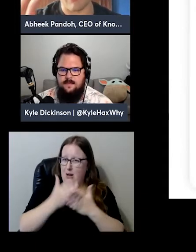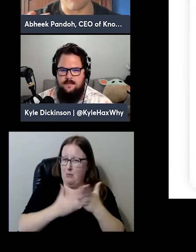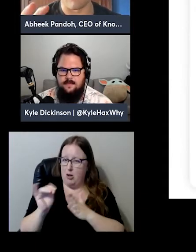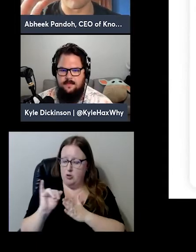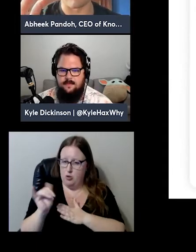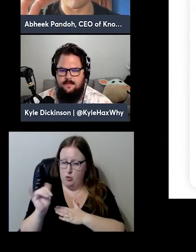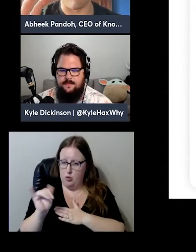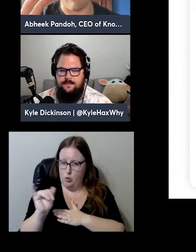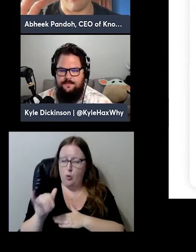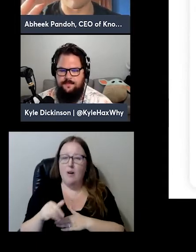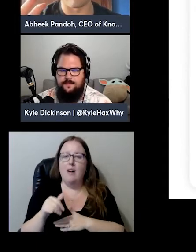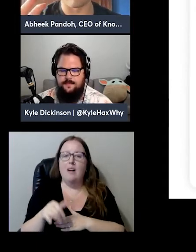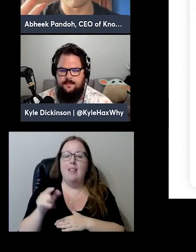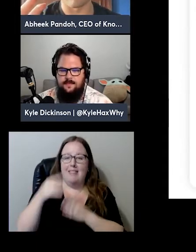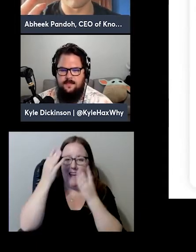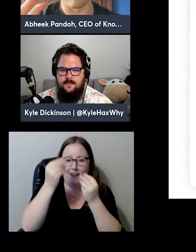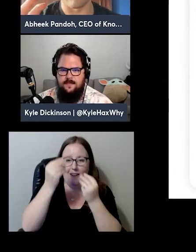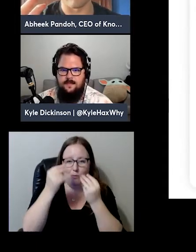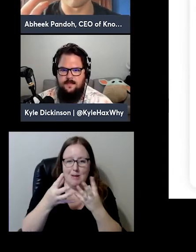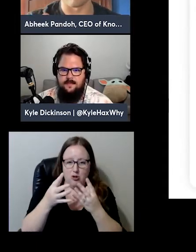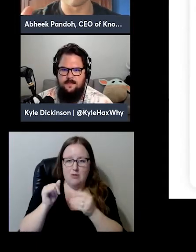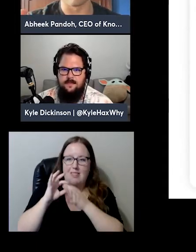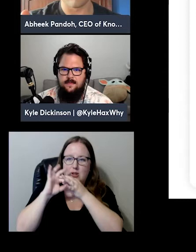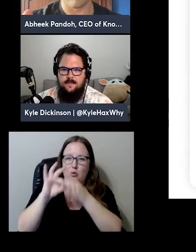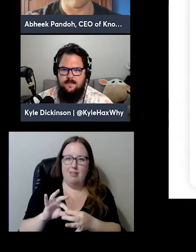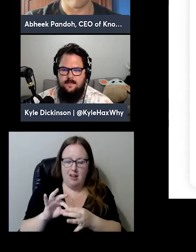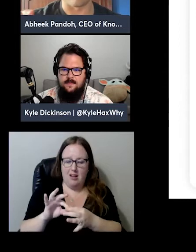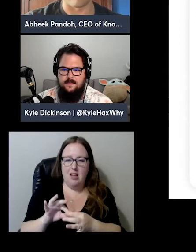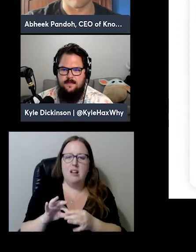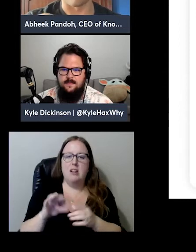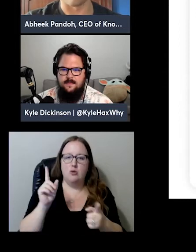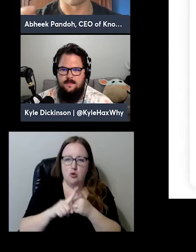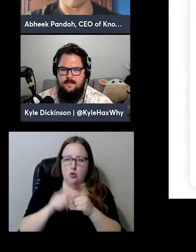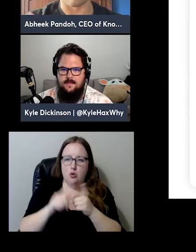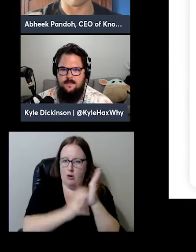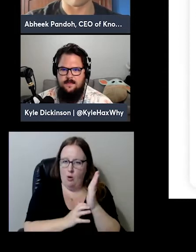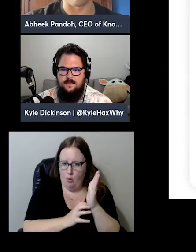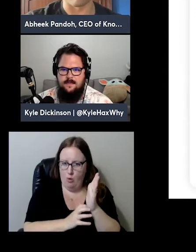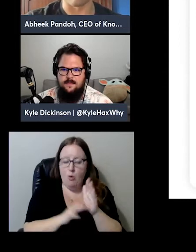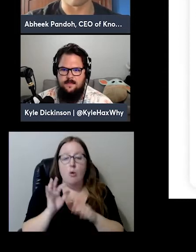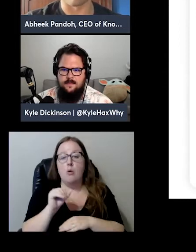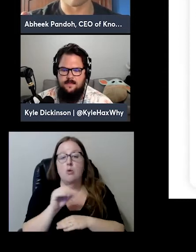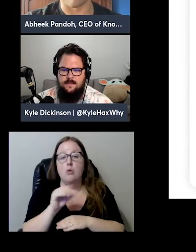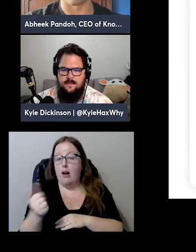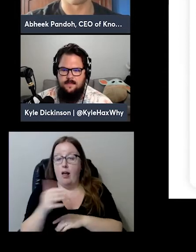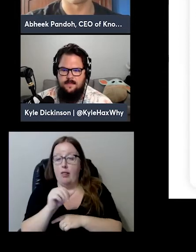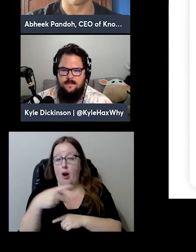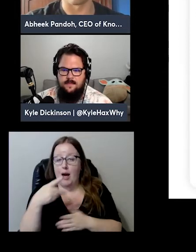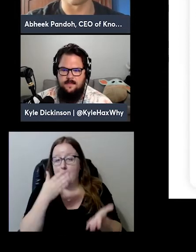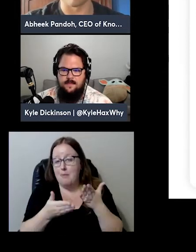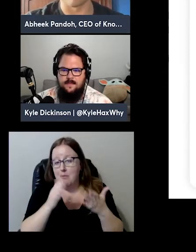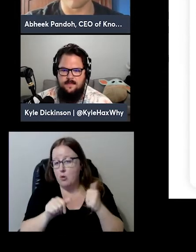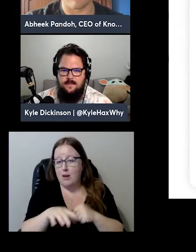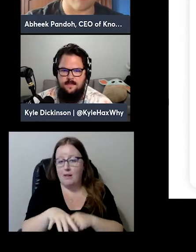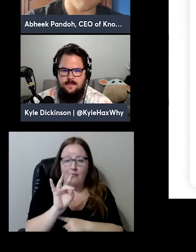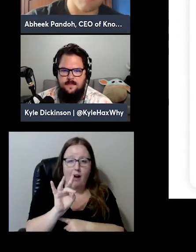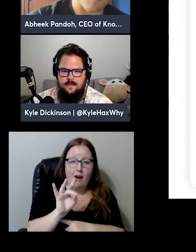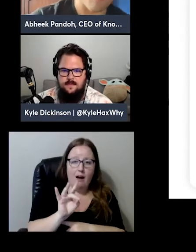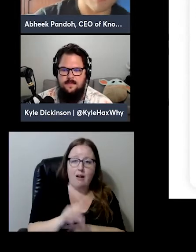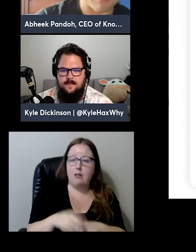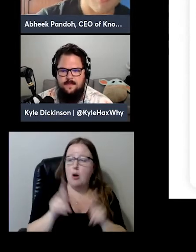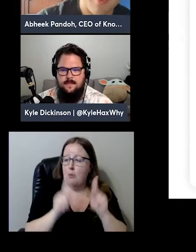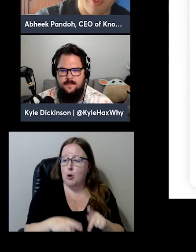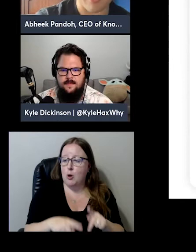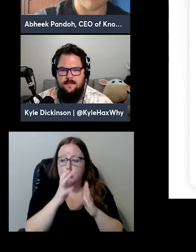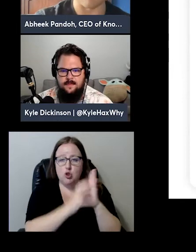the material that surrounds the notes. So like on another app, like you might be able to find somebody's notes. They probably